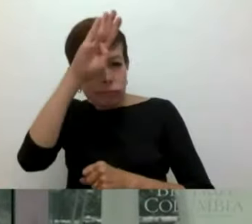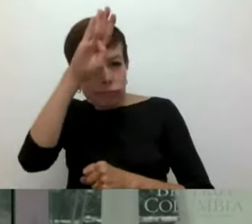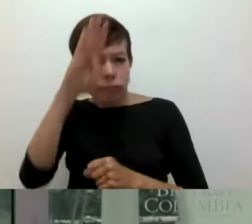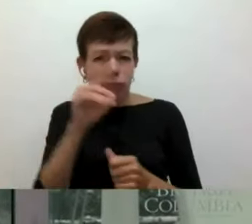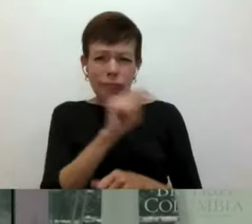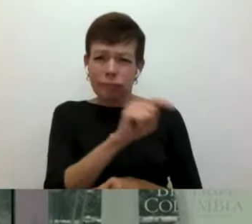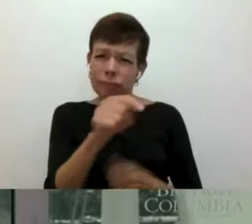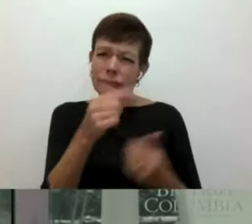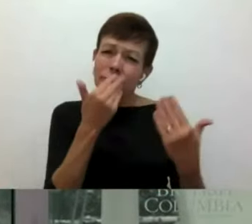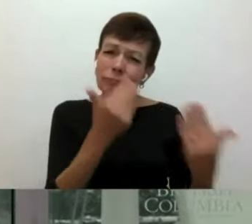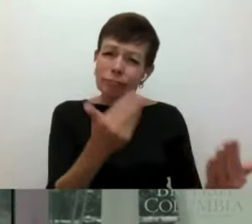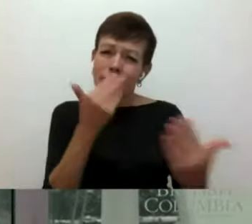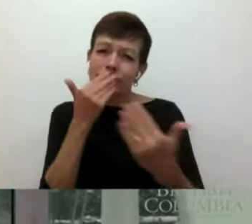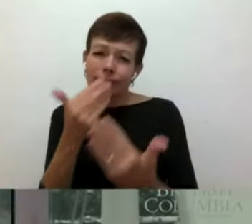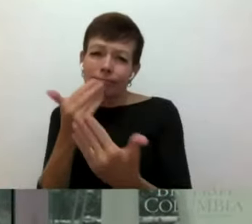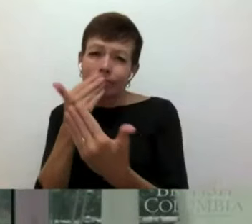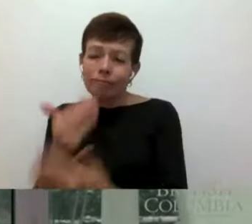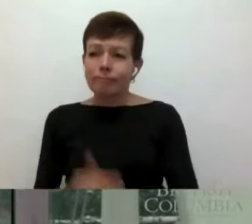municipal firefighters.